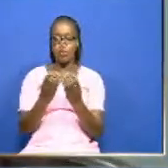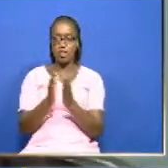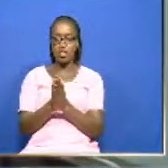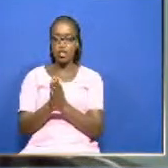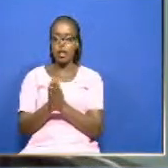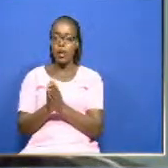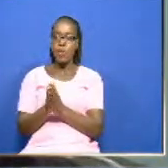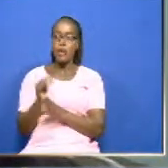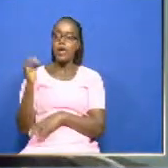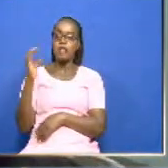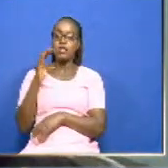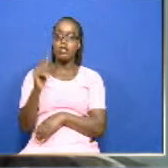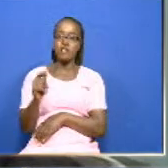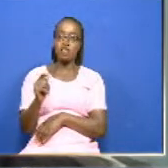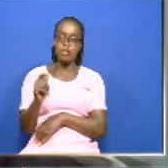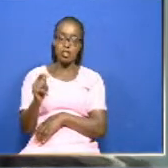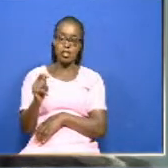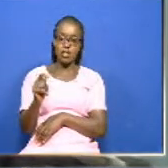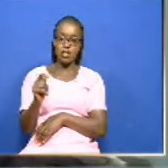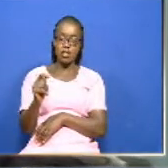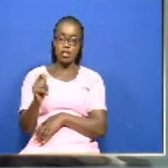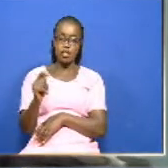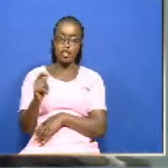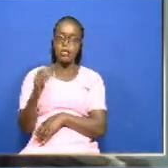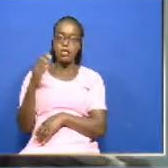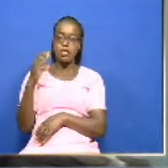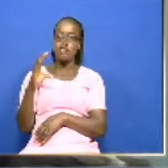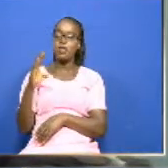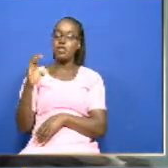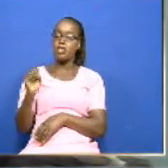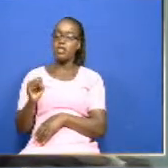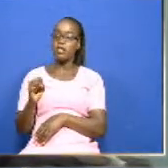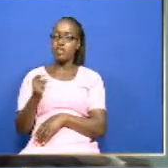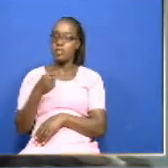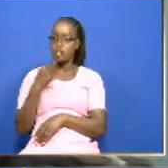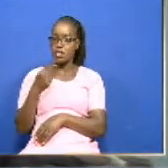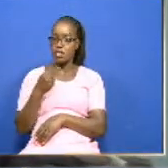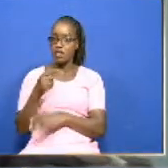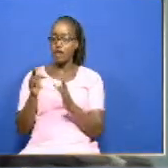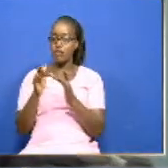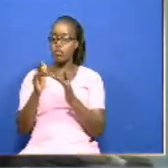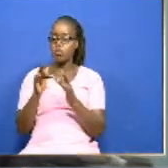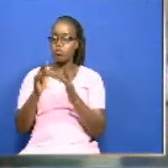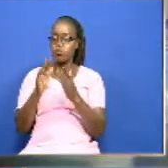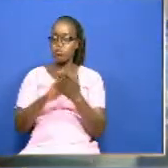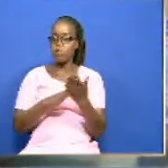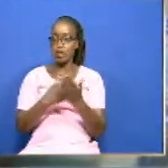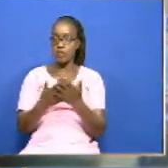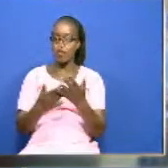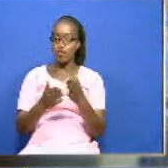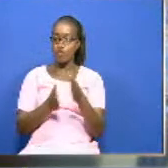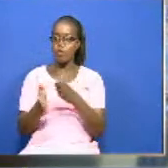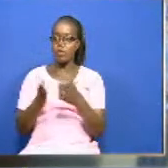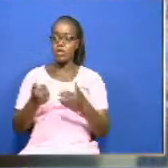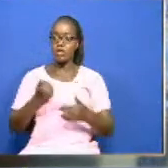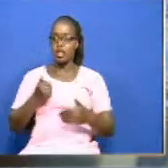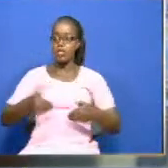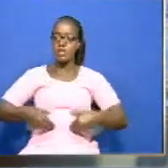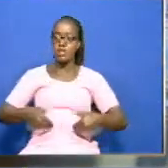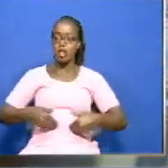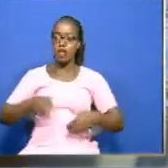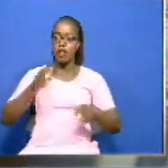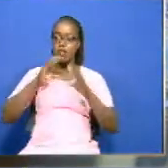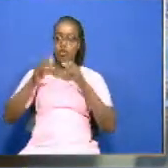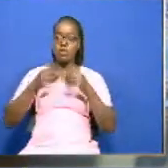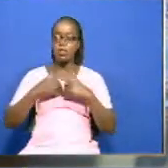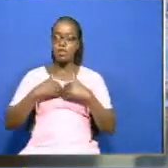part, Cabinet Secretary, Ministry of Information and Communication, Jomo Shero, noted that the online platform provides an opportunity for young girls to have conversations